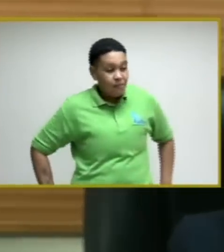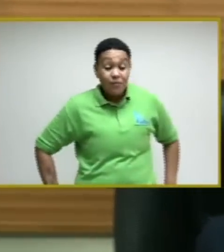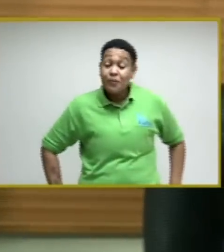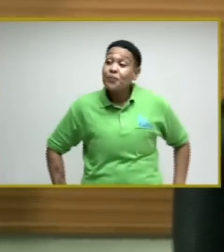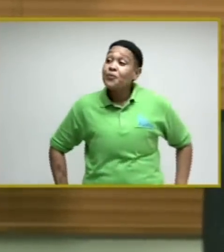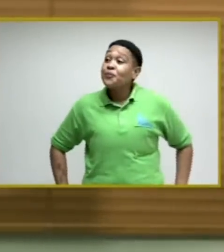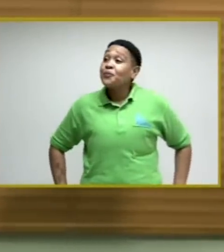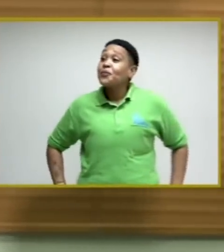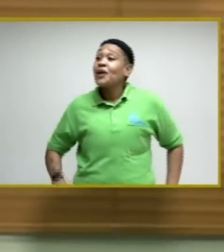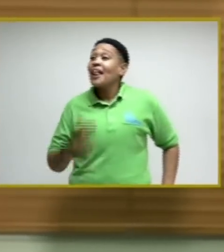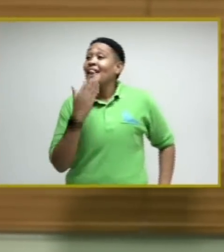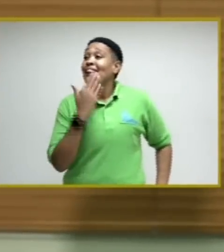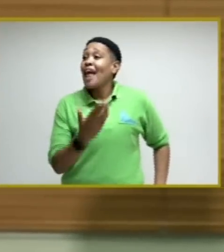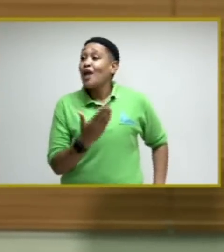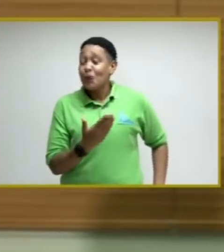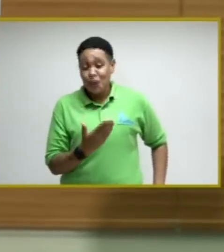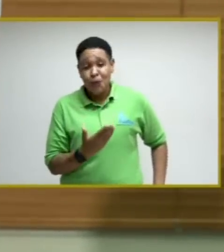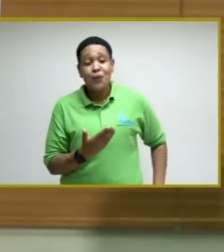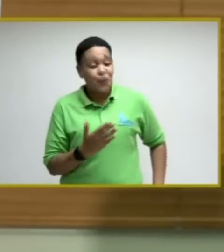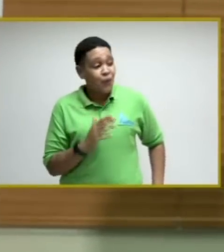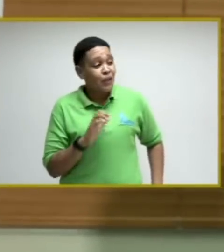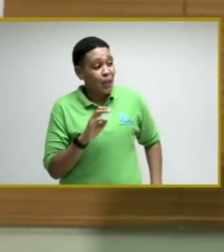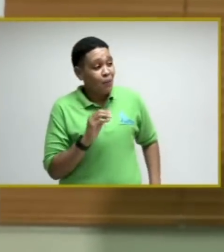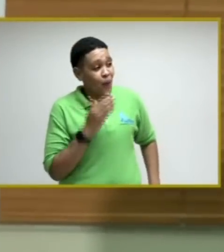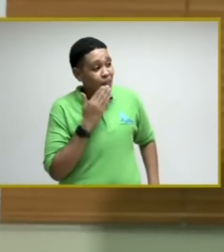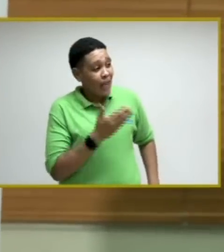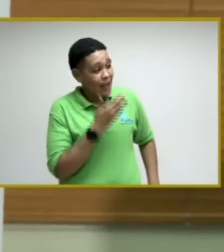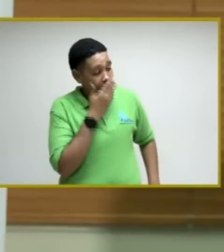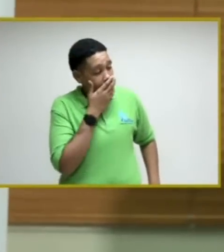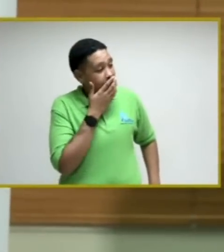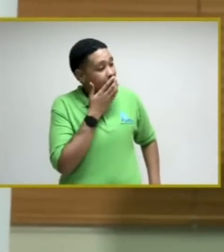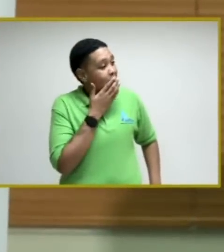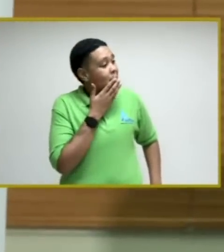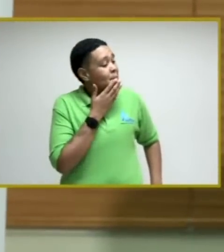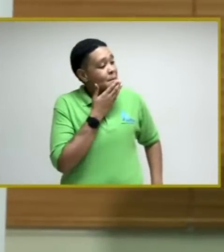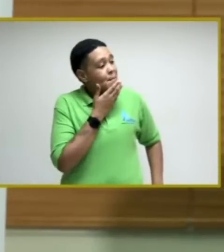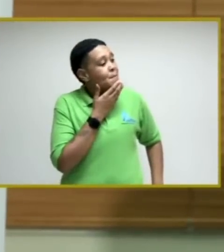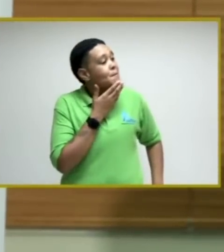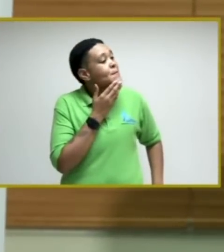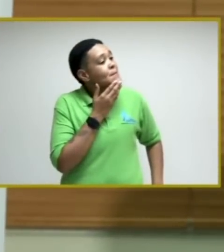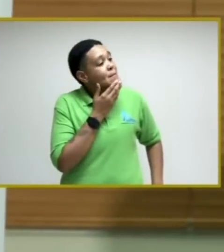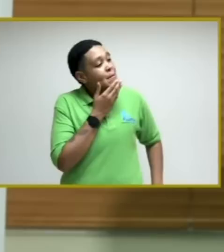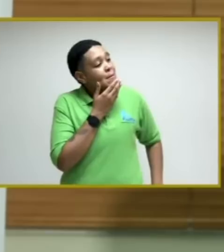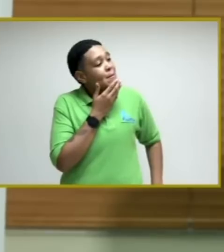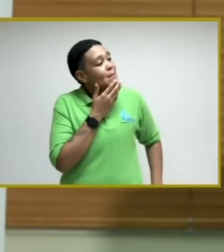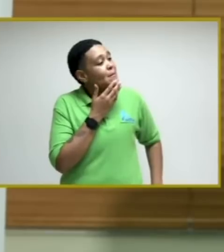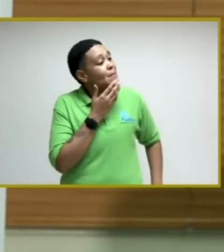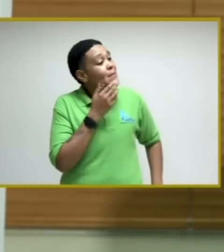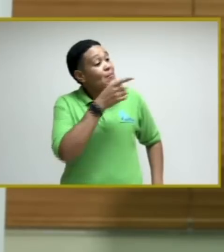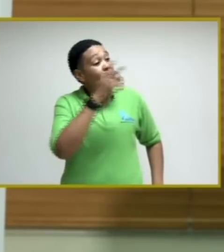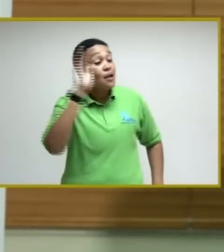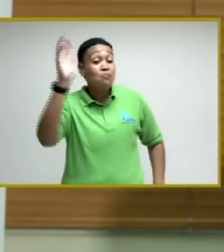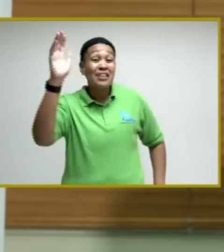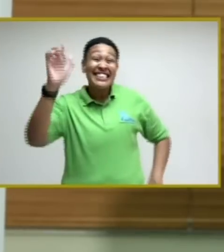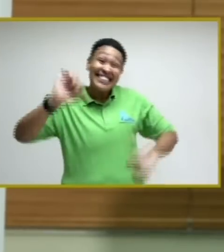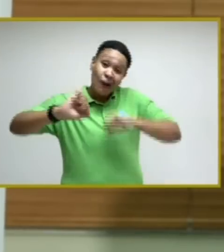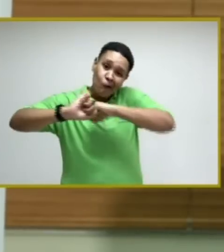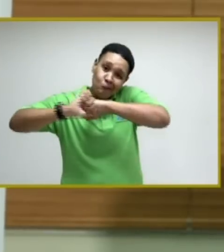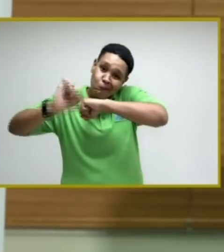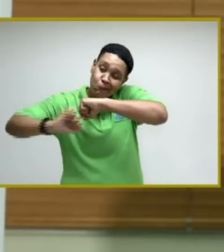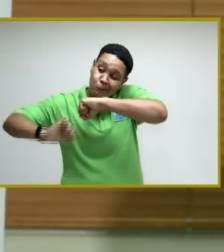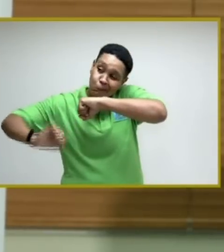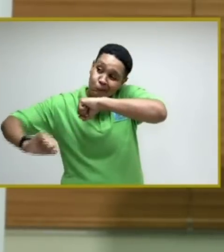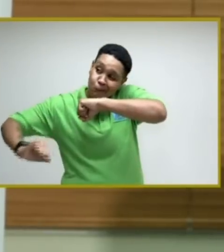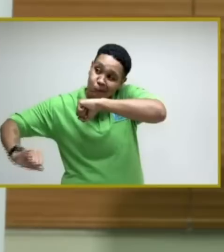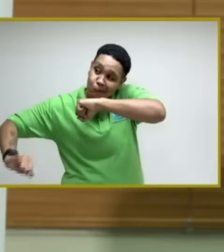Thank you very much, CMO. You know, this was a lengthy presentation by our Chief Medical Officer.